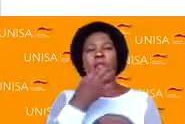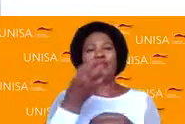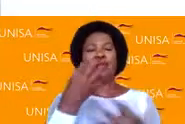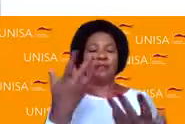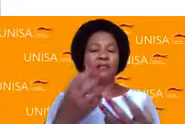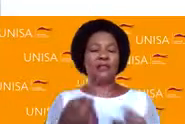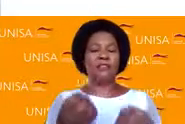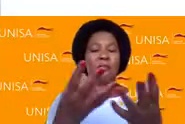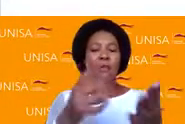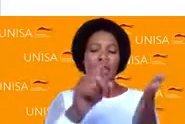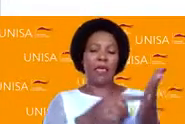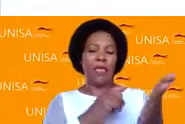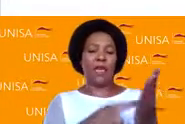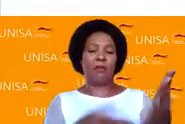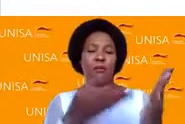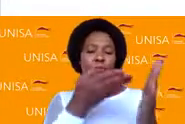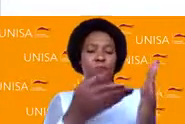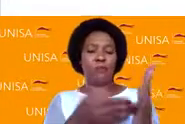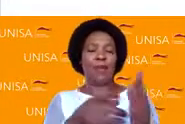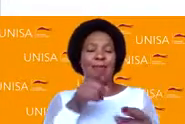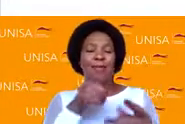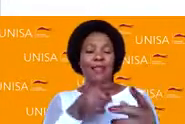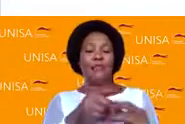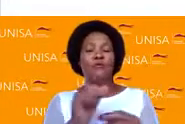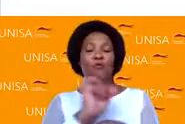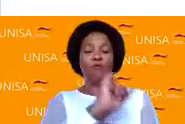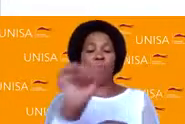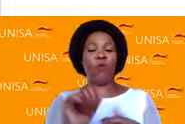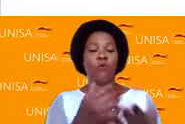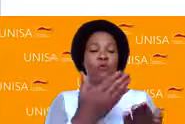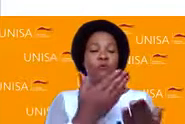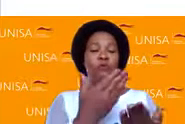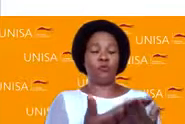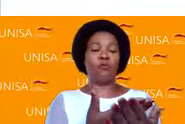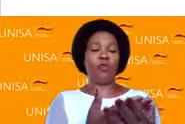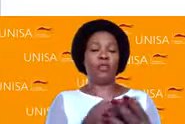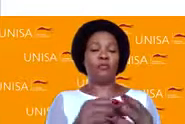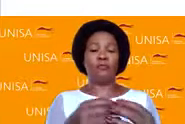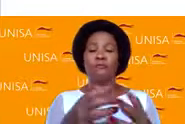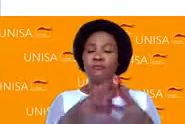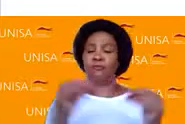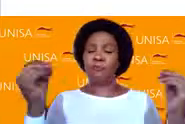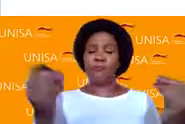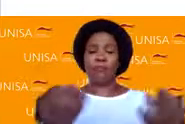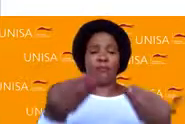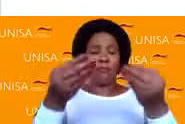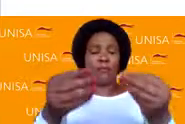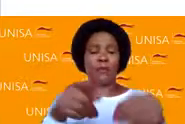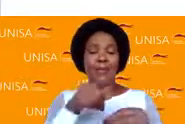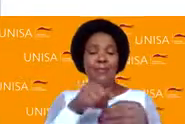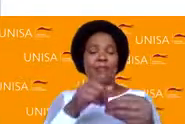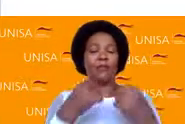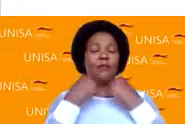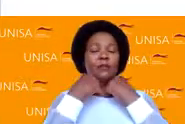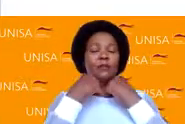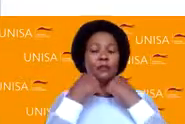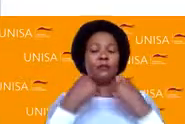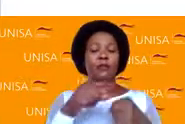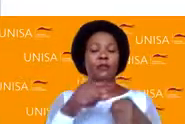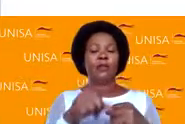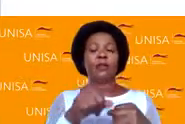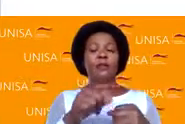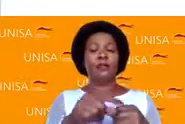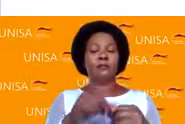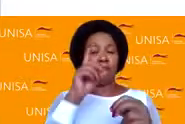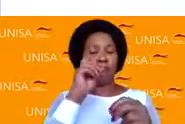submission error. This is your proof that you've submitted this specific assignment. So just take a screenshot of